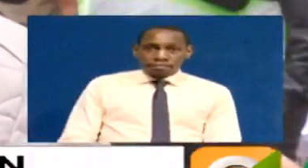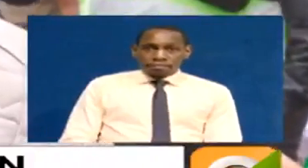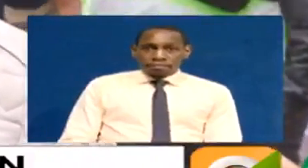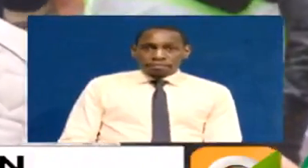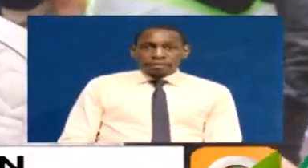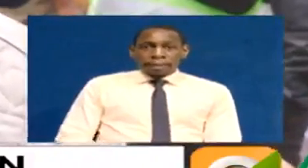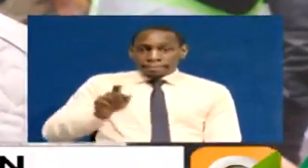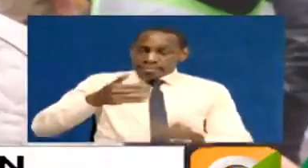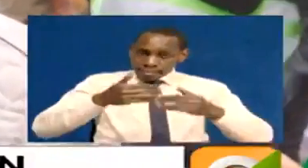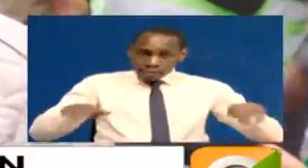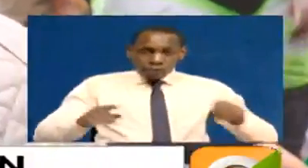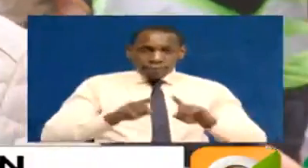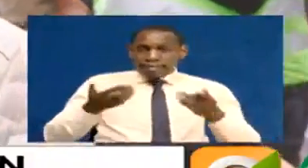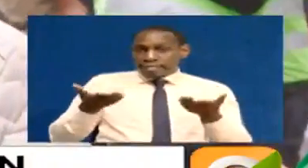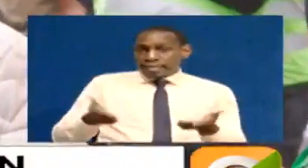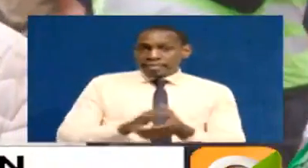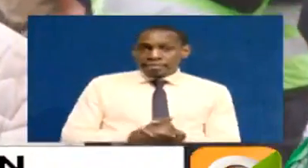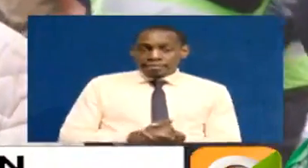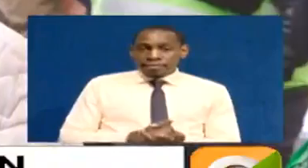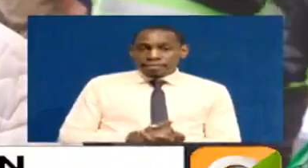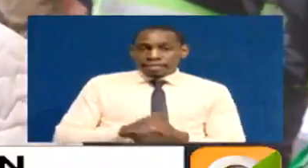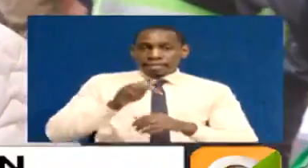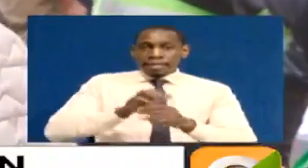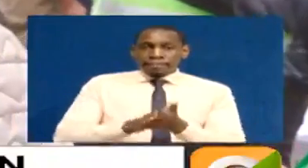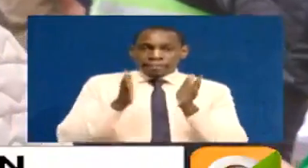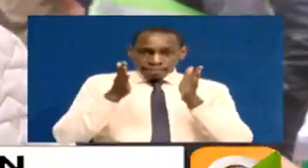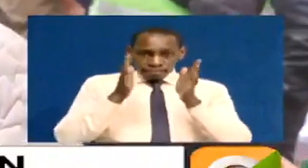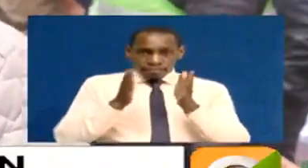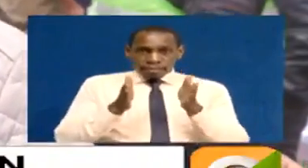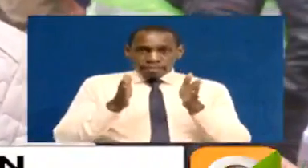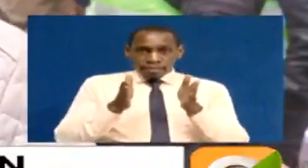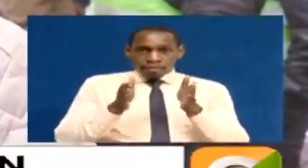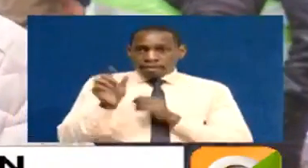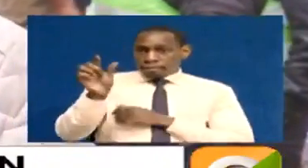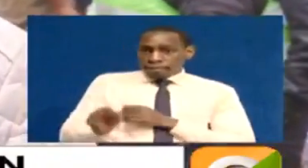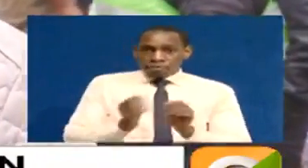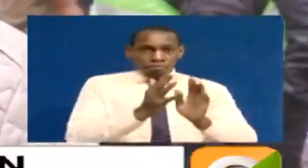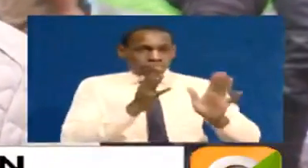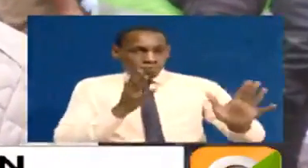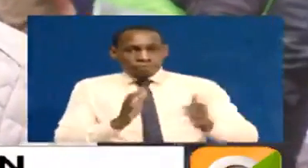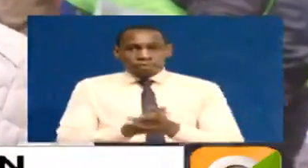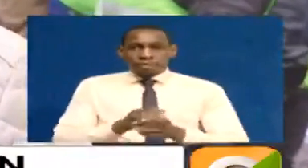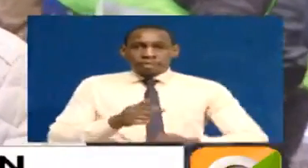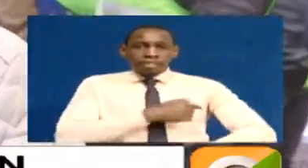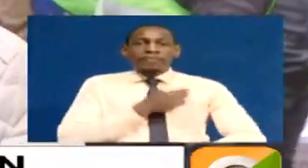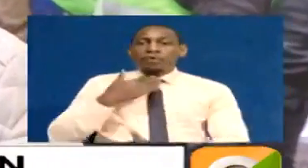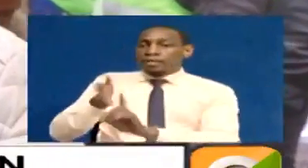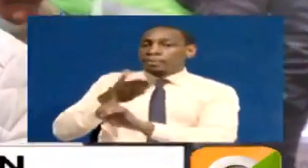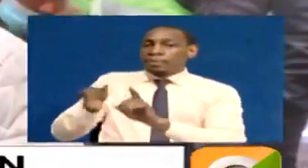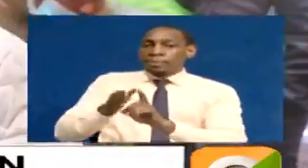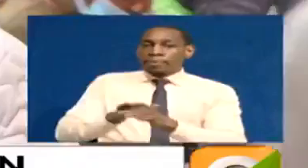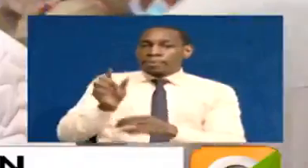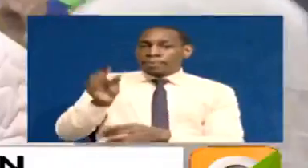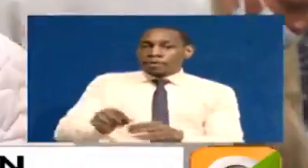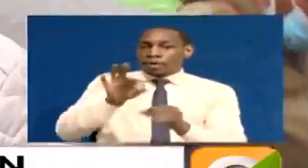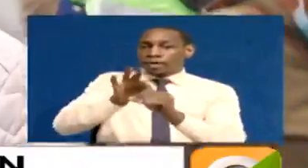not to be neutral. But now when on the line, when somebody is queuing and a chief is trying to convince somebody to vote for this or